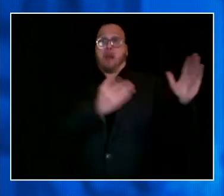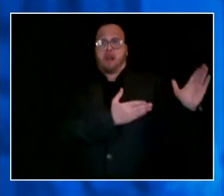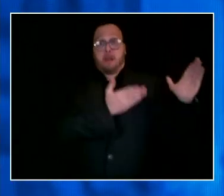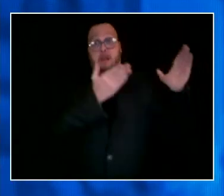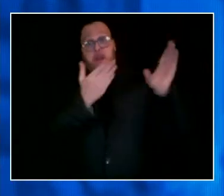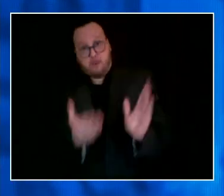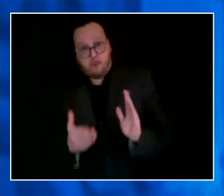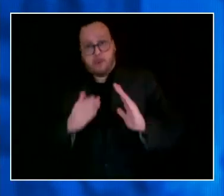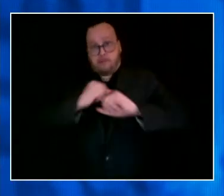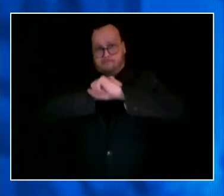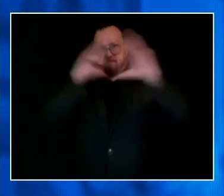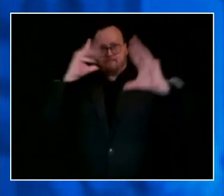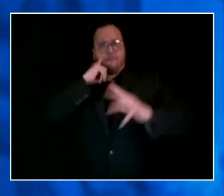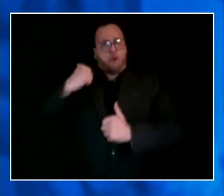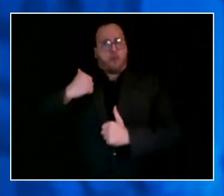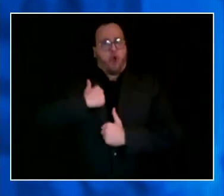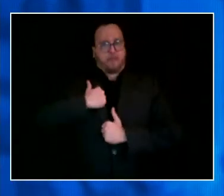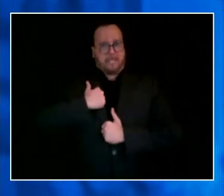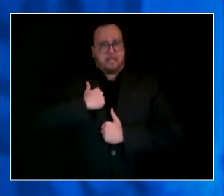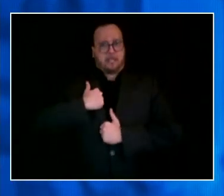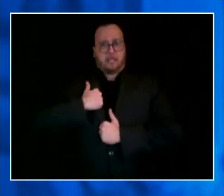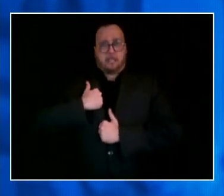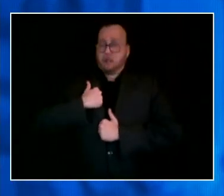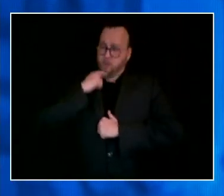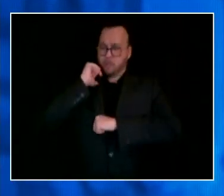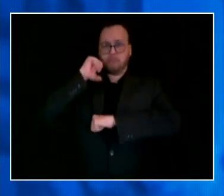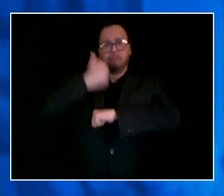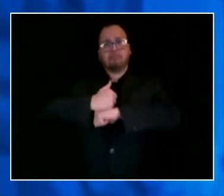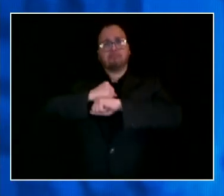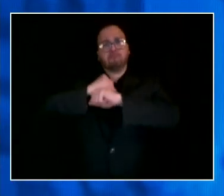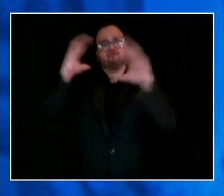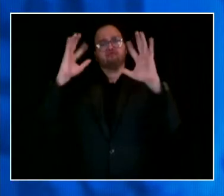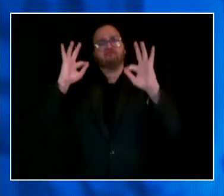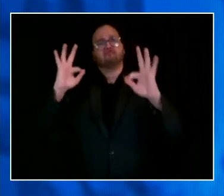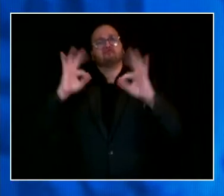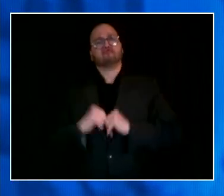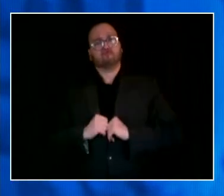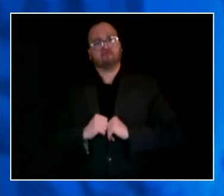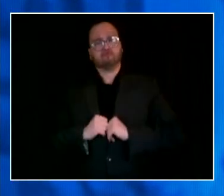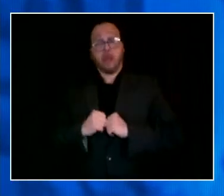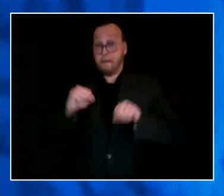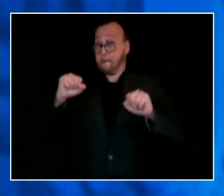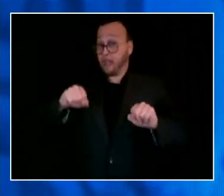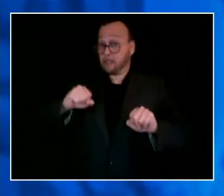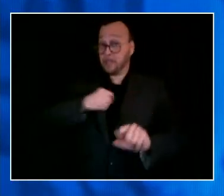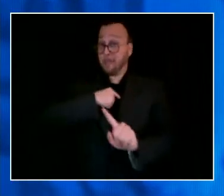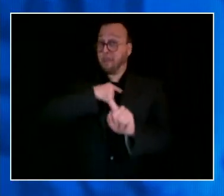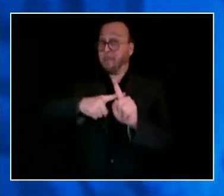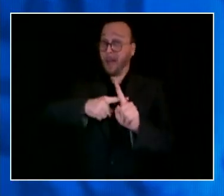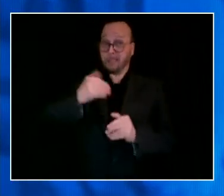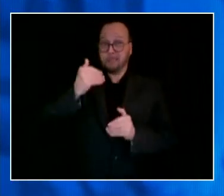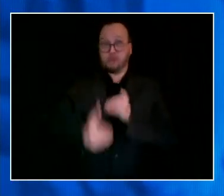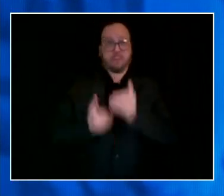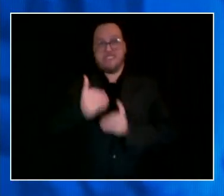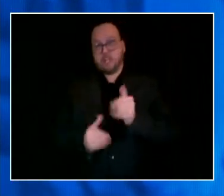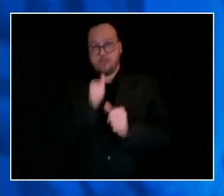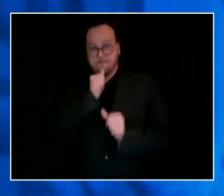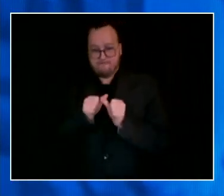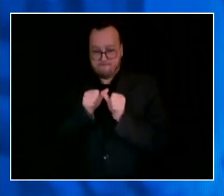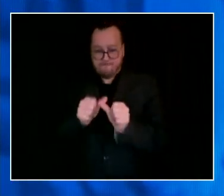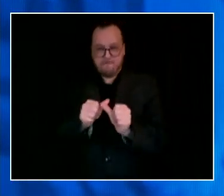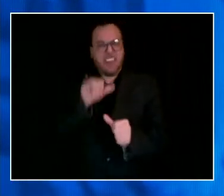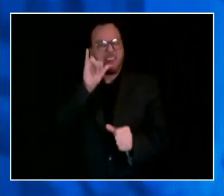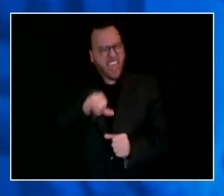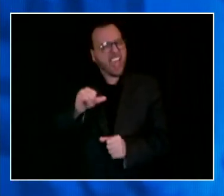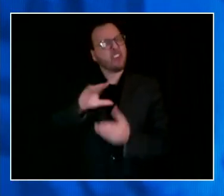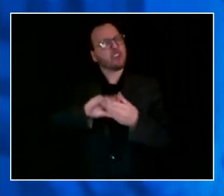Armory. It will bring it to life. Possibility and perseverance. That is the story of the Kingbridge Armory, and